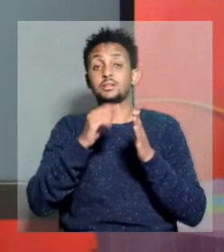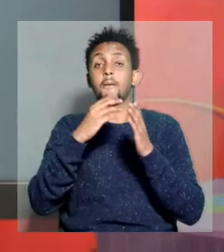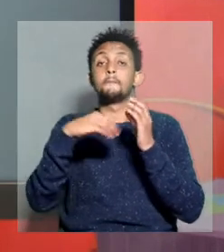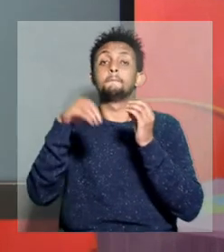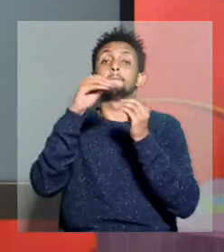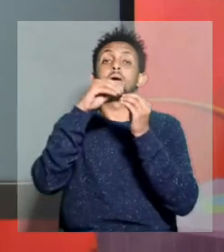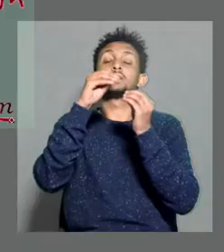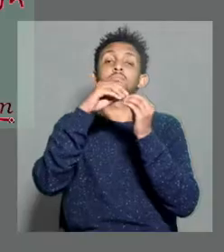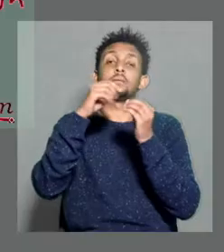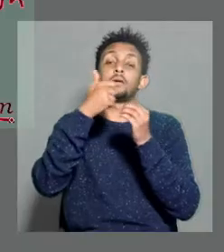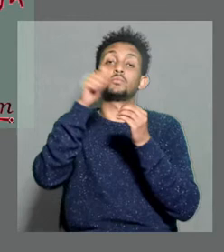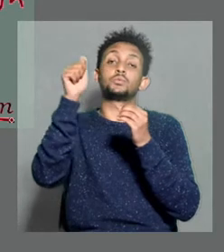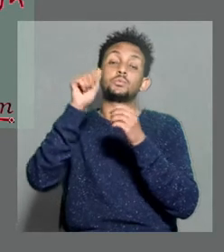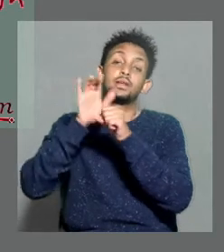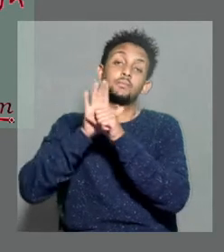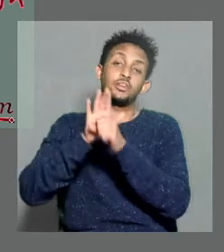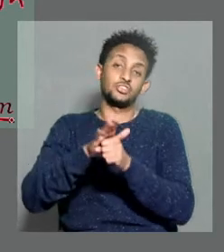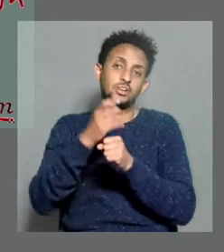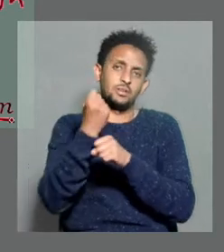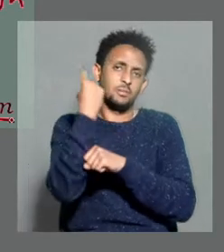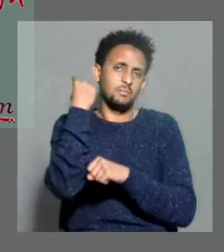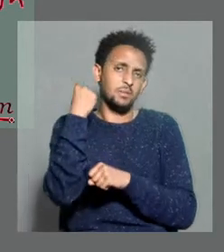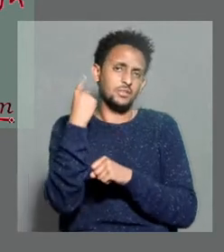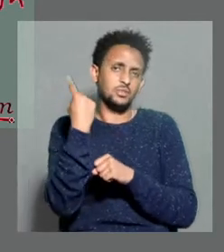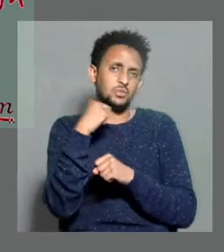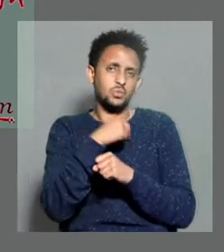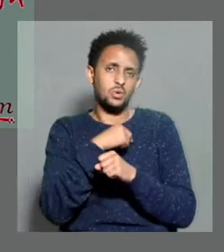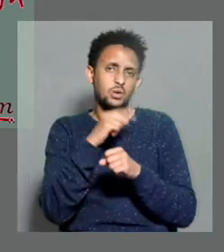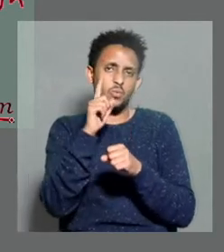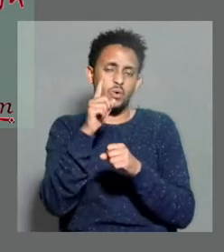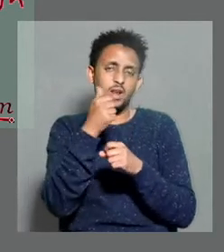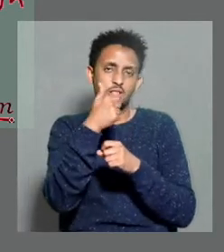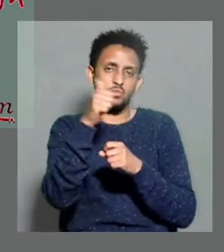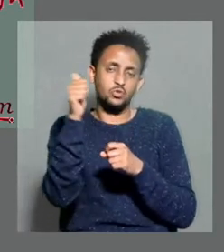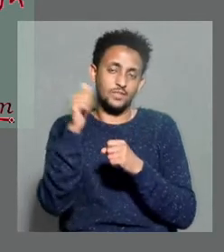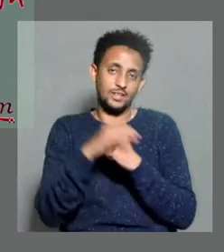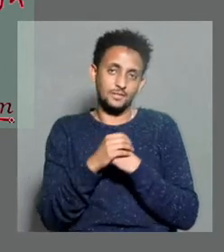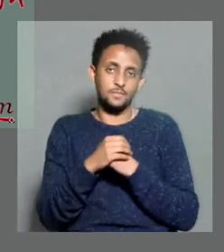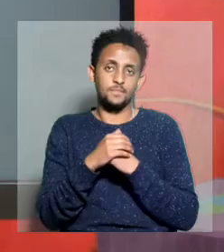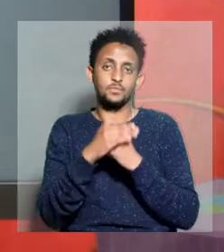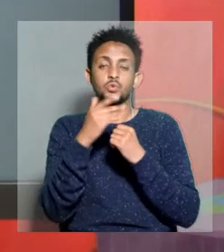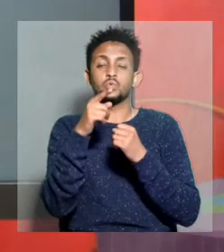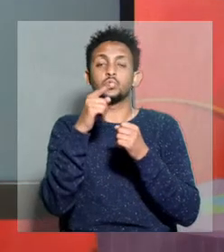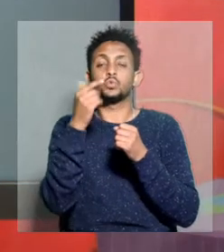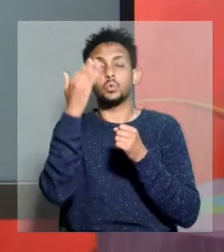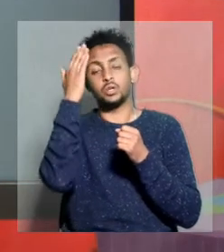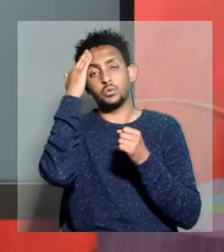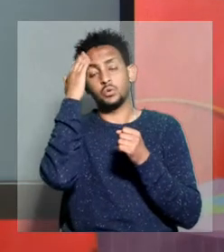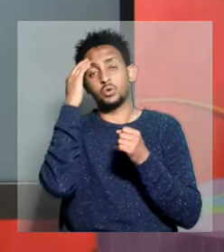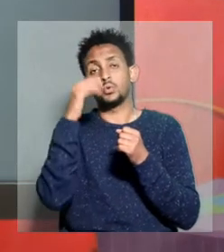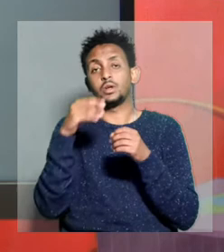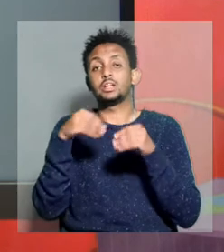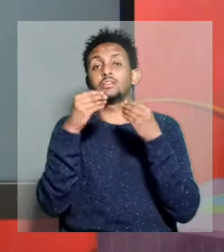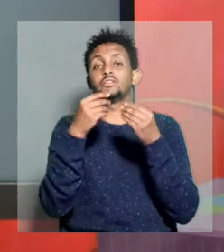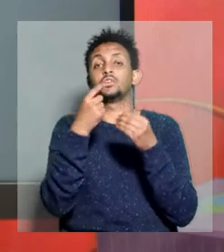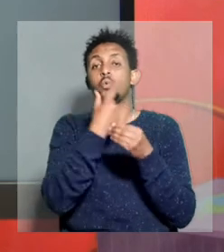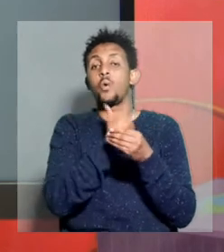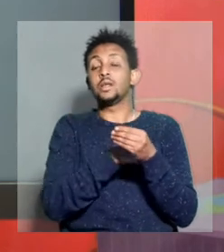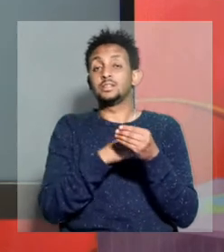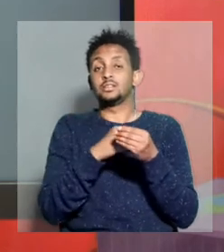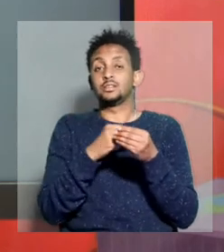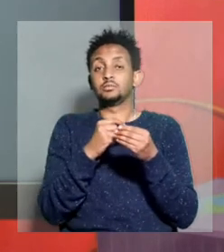maximum atmospheric pressure, which is previously mentioned to be one atmosphere. So it is already a given quantity depending on